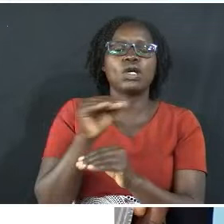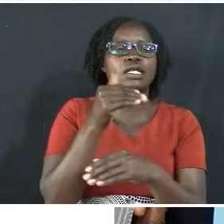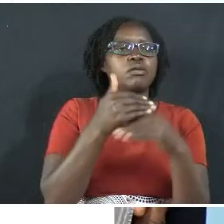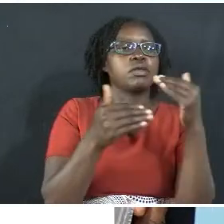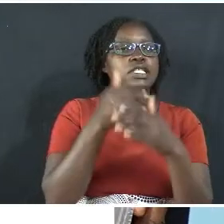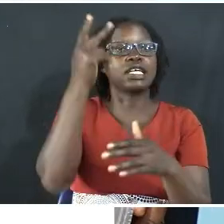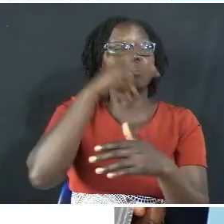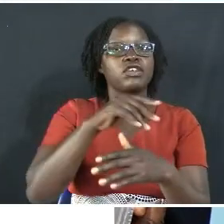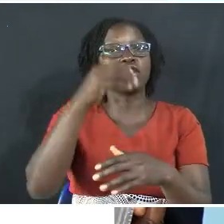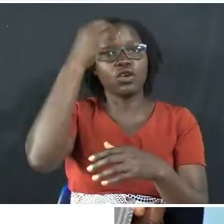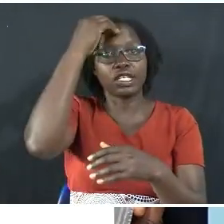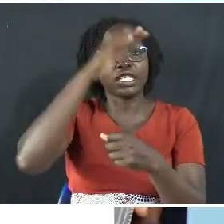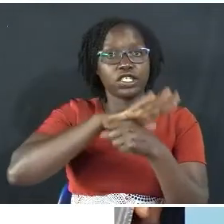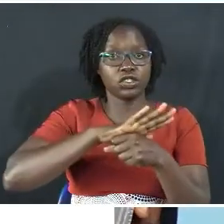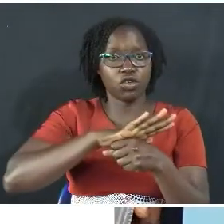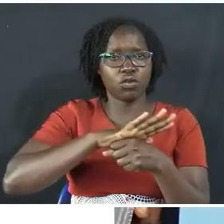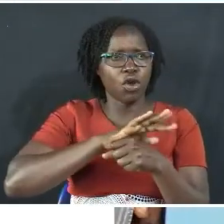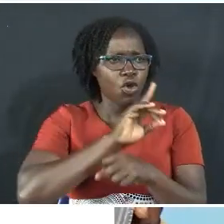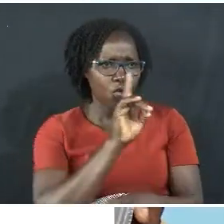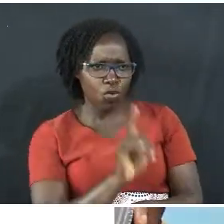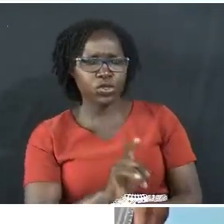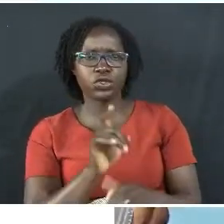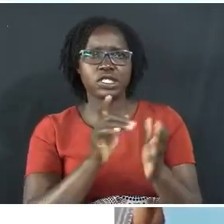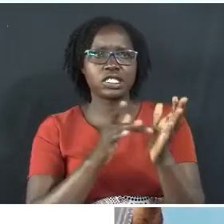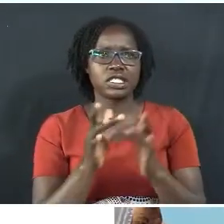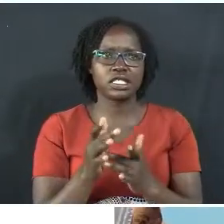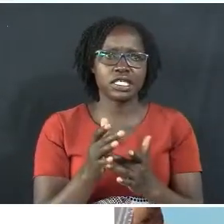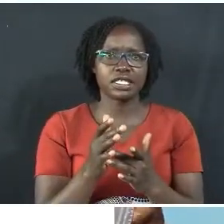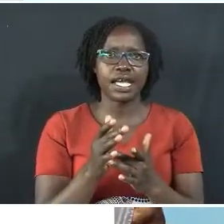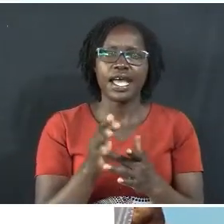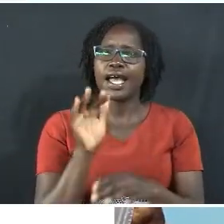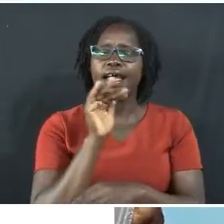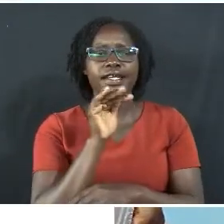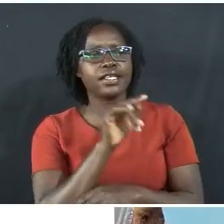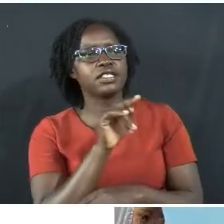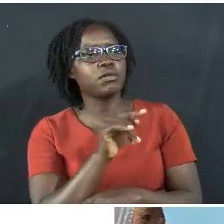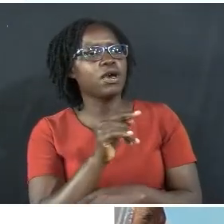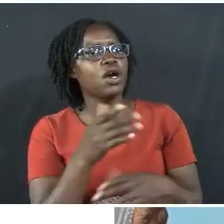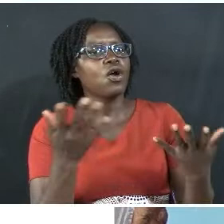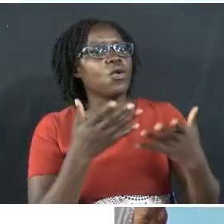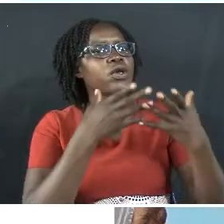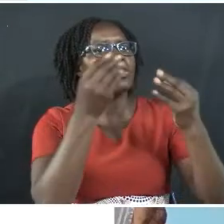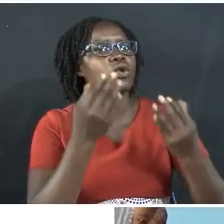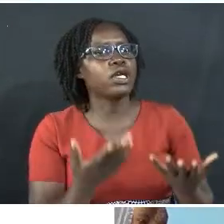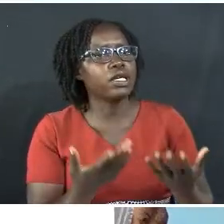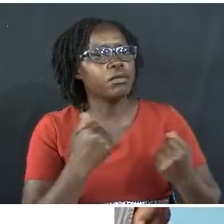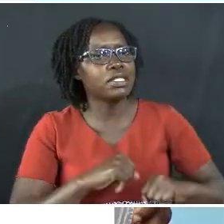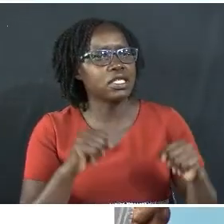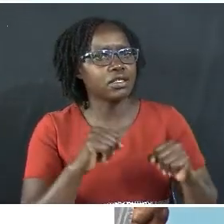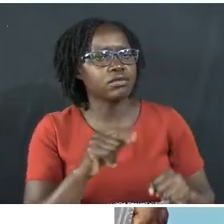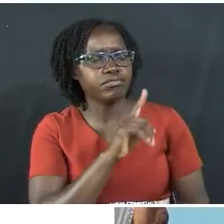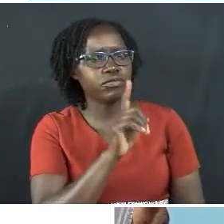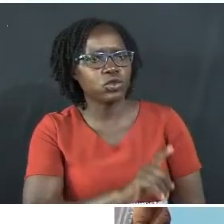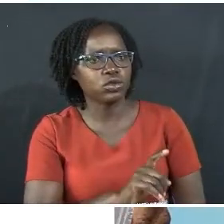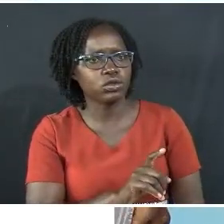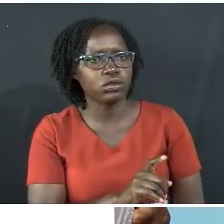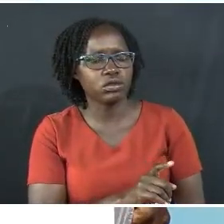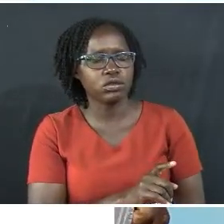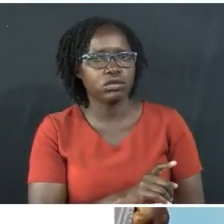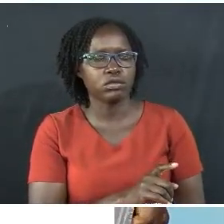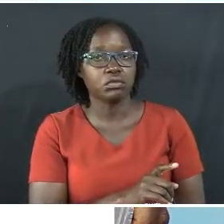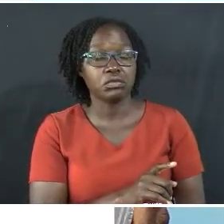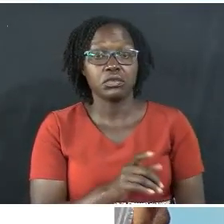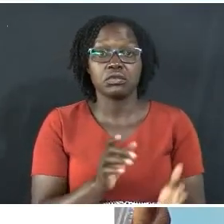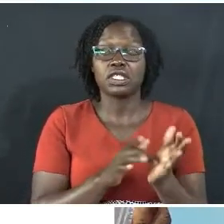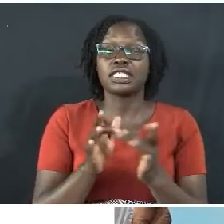physical kingdom, questioned Jesus and asked him, "Where are you going, Master?"